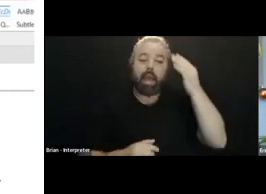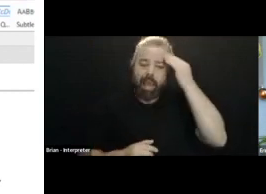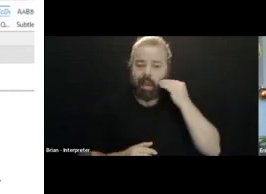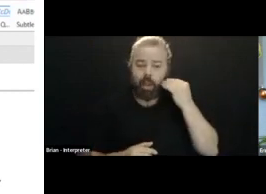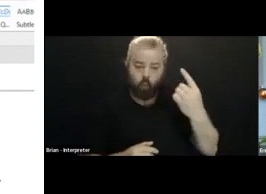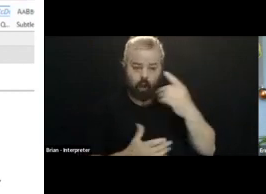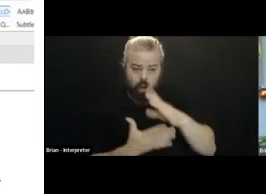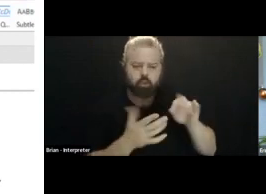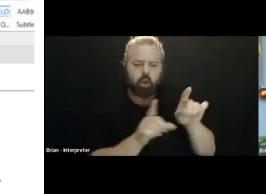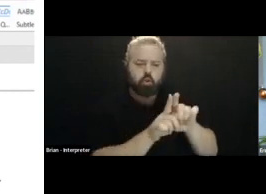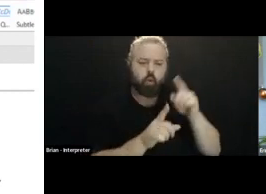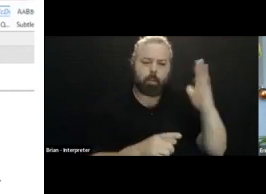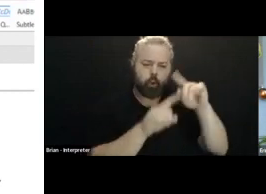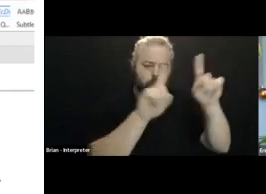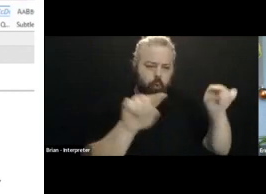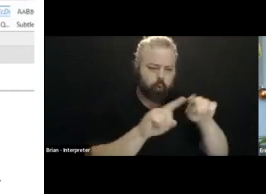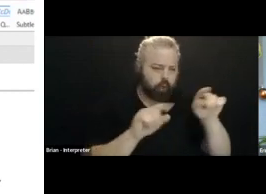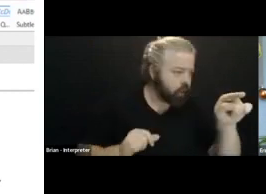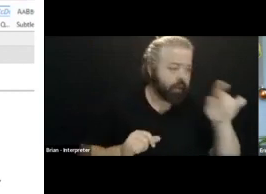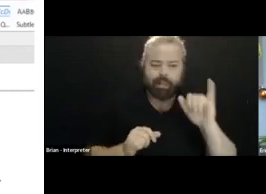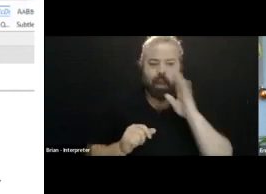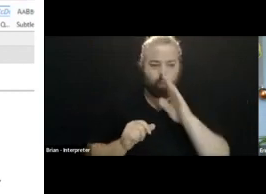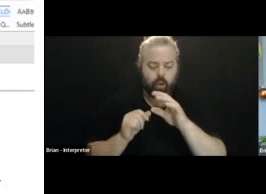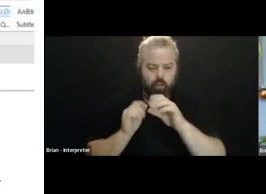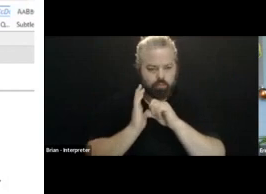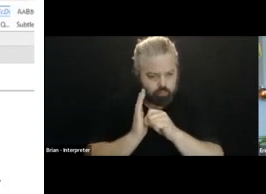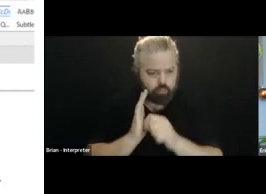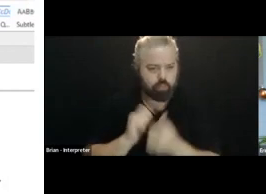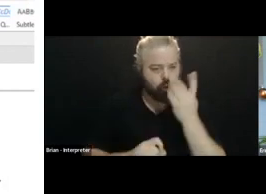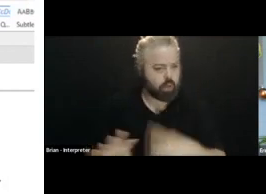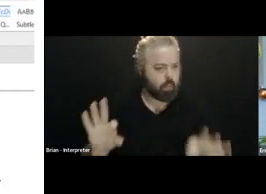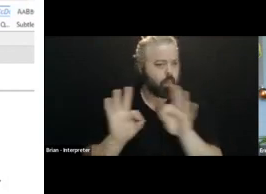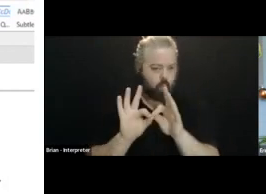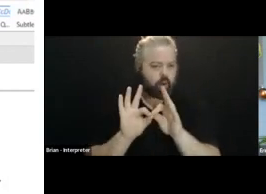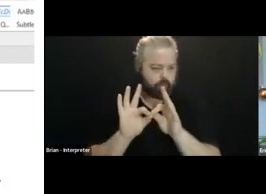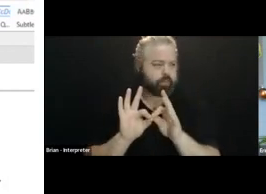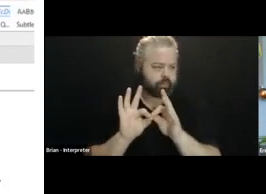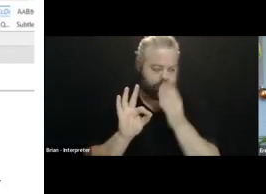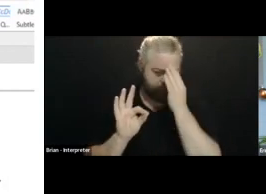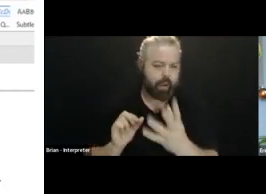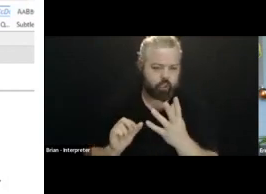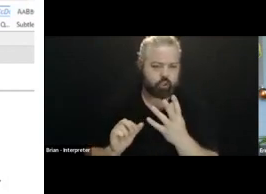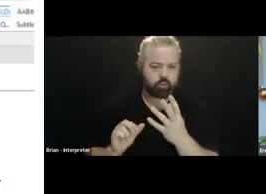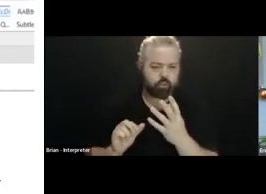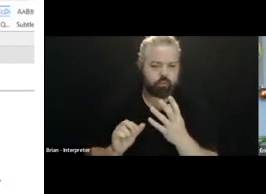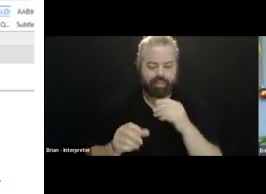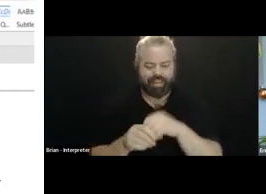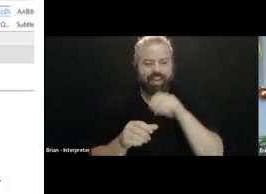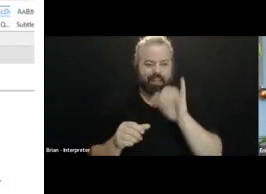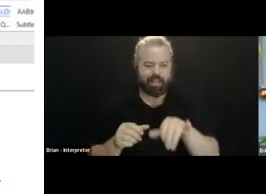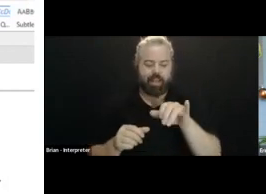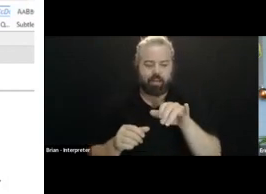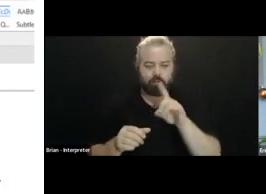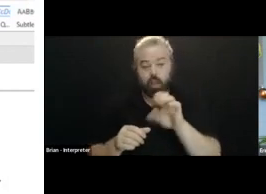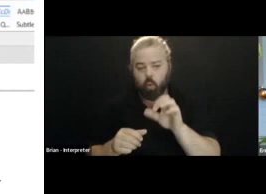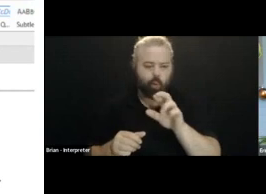in blue. So that will establish it as the most important information in the document, or at least the header. And then you